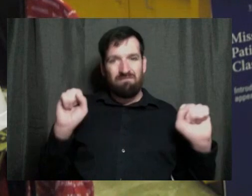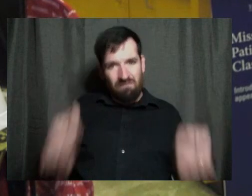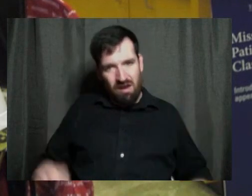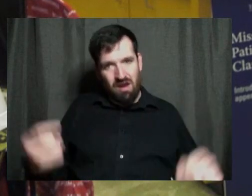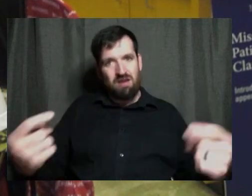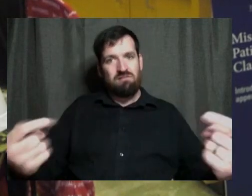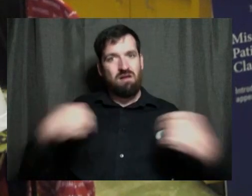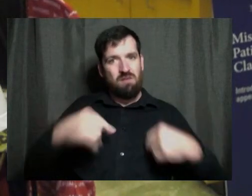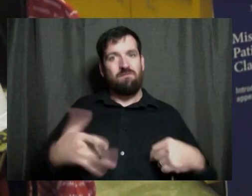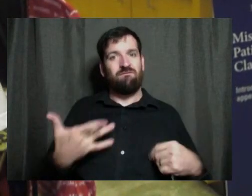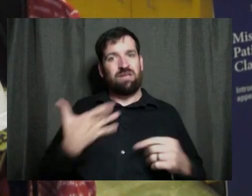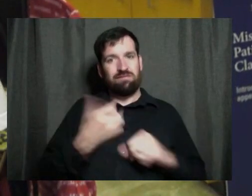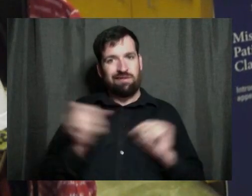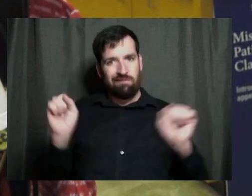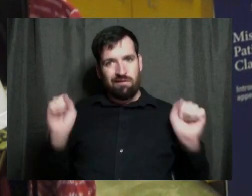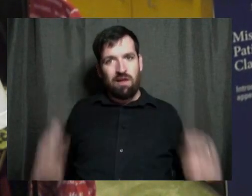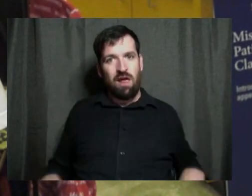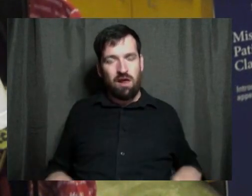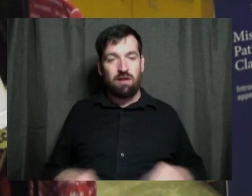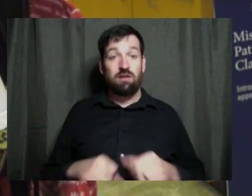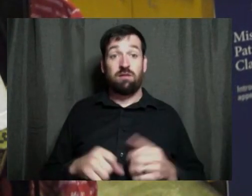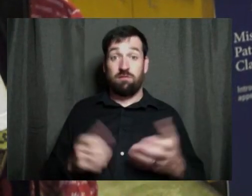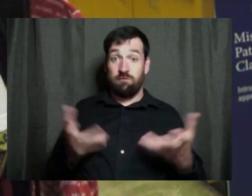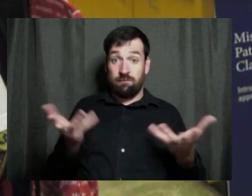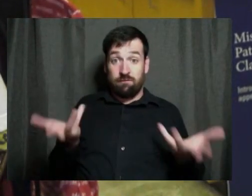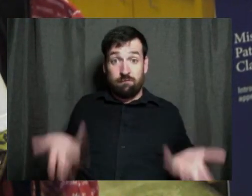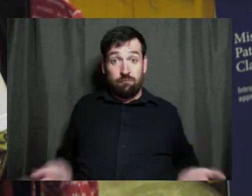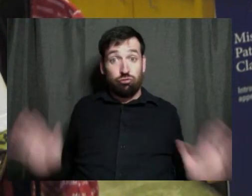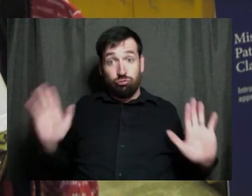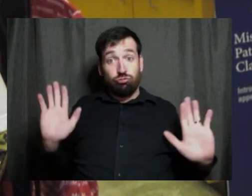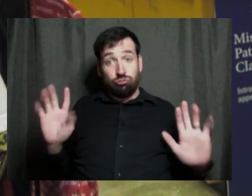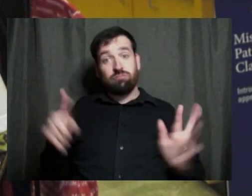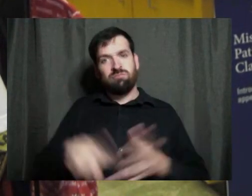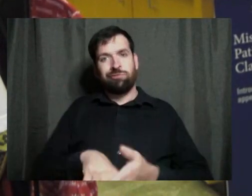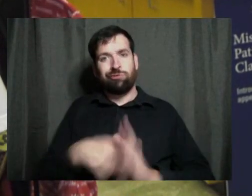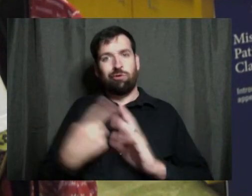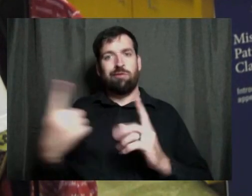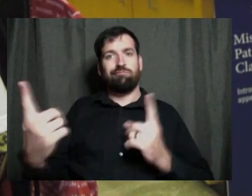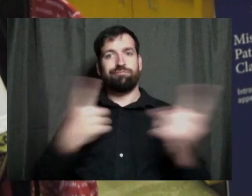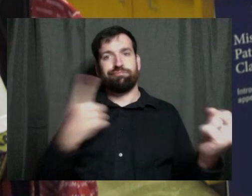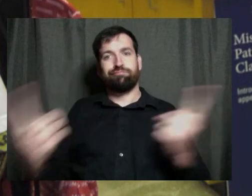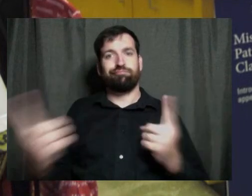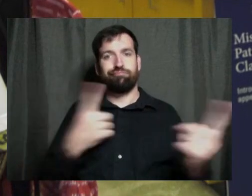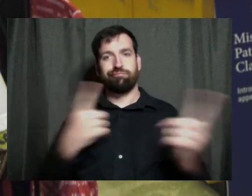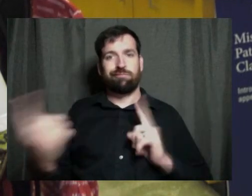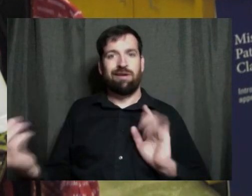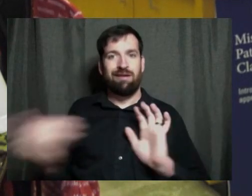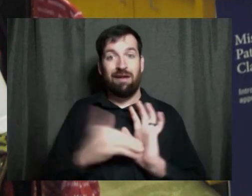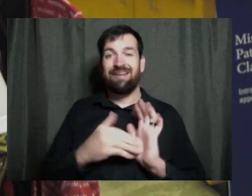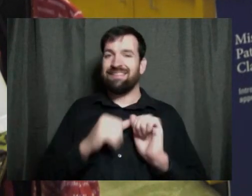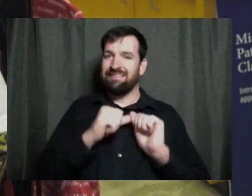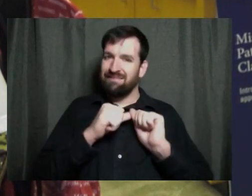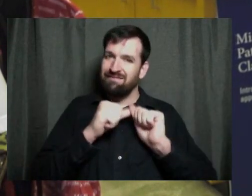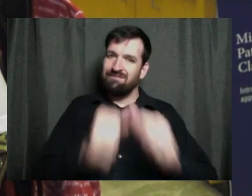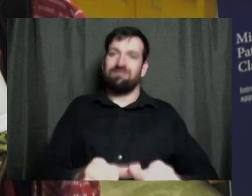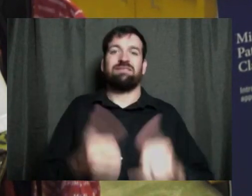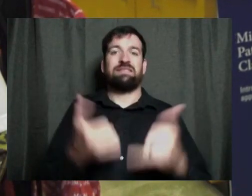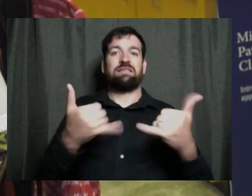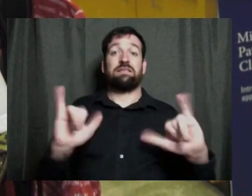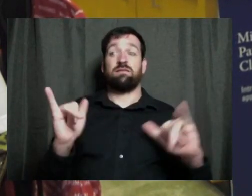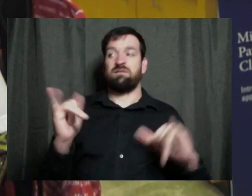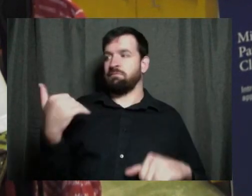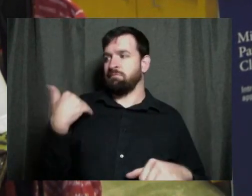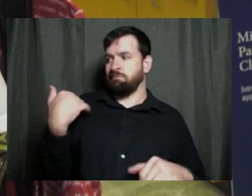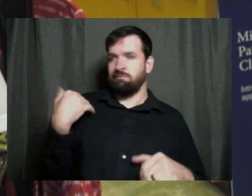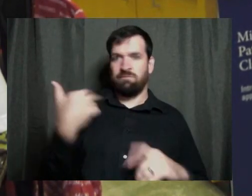safe. And after that was done, they started coming, and they have kept coming. And now the last 3 months have